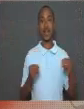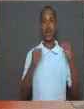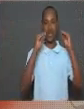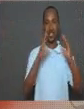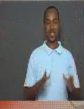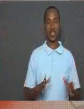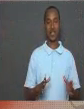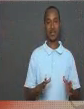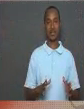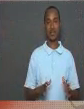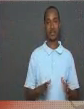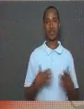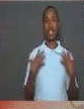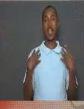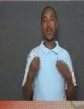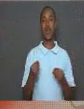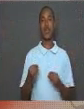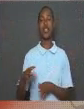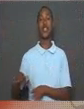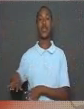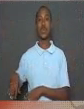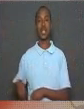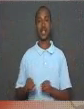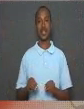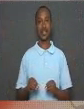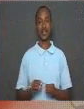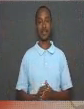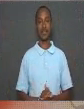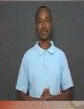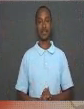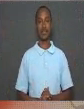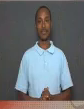Hello, teacher. Hello, students.